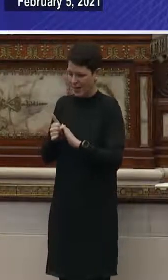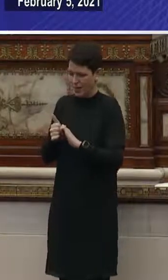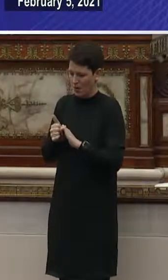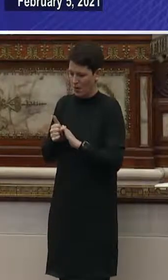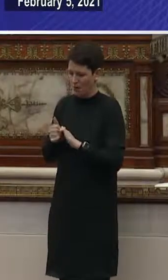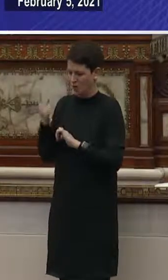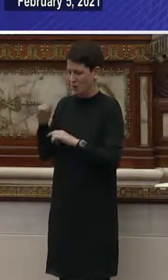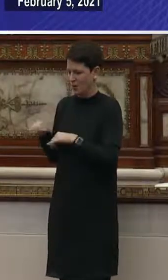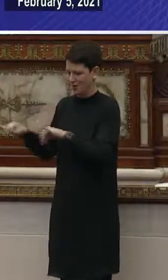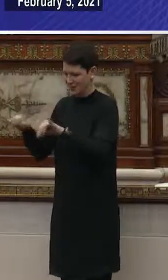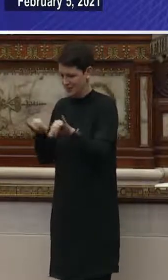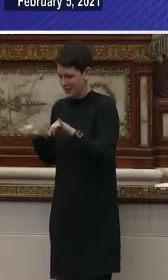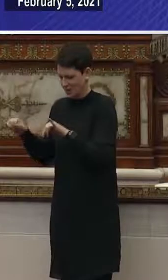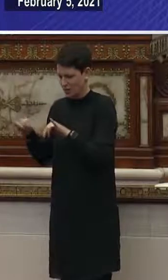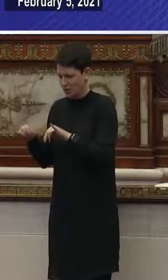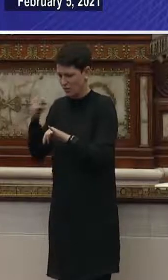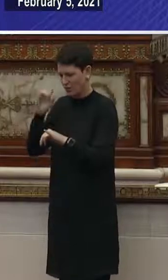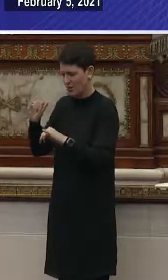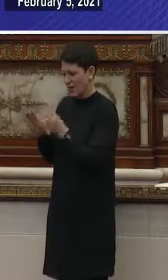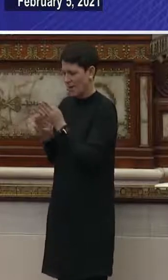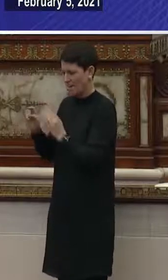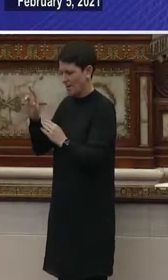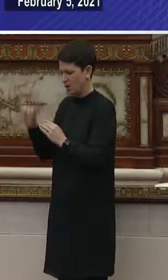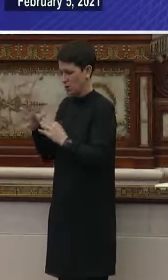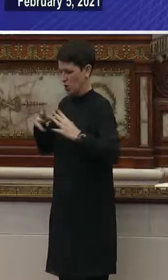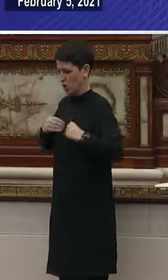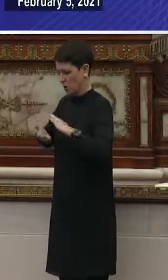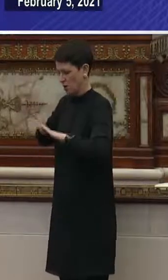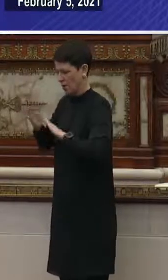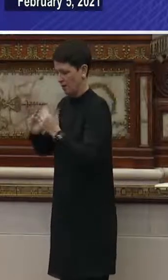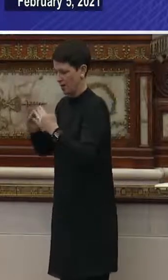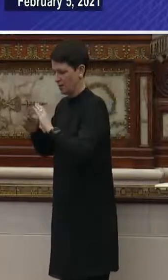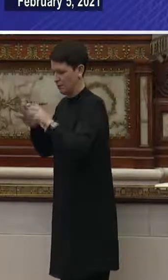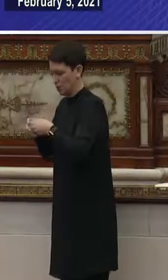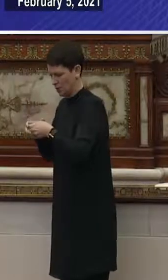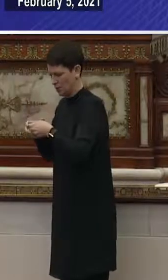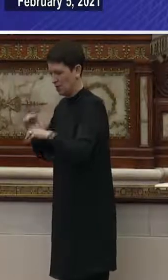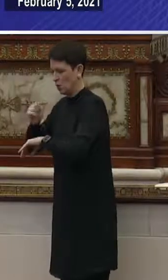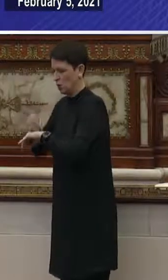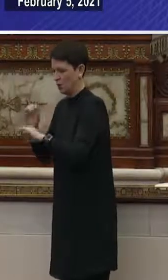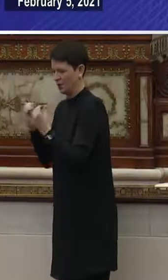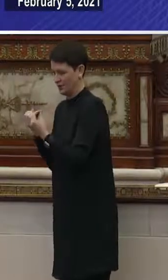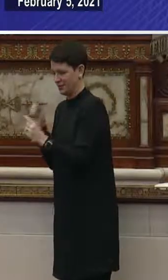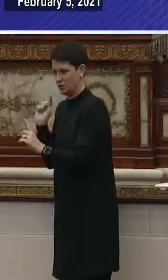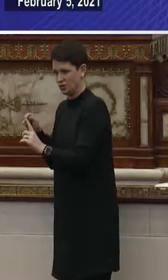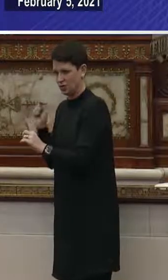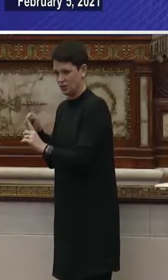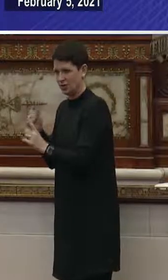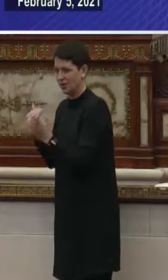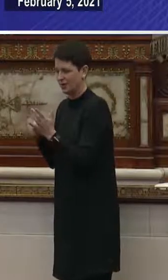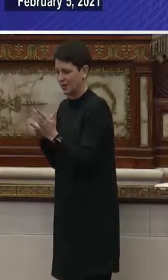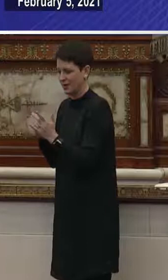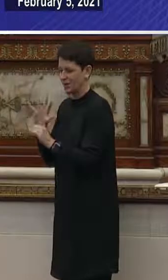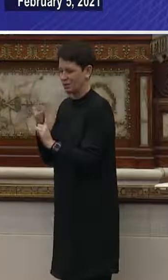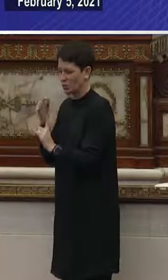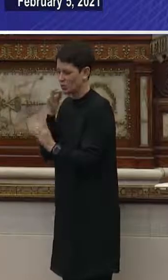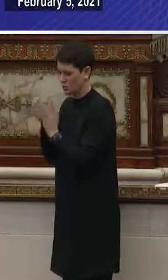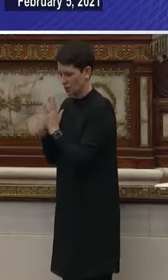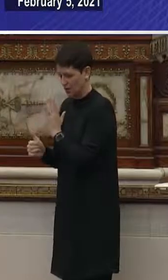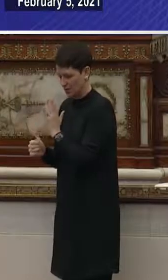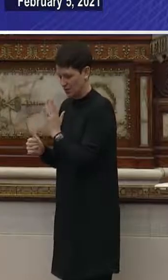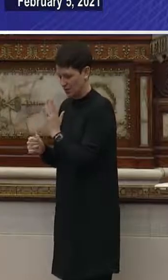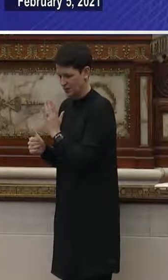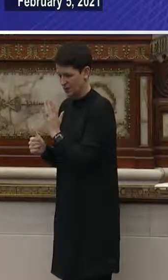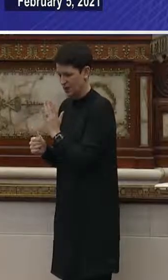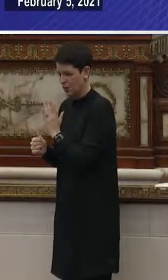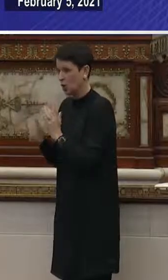one standard, particularly for this minority-owned and operated community-based organization that, again, has the cultural competency, or